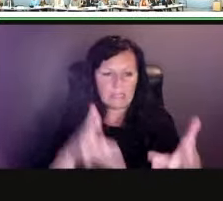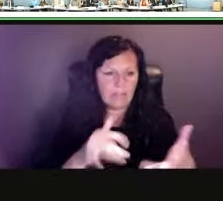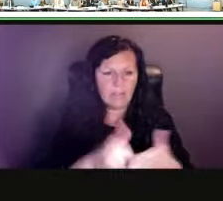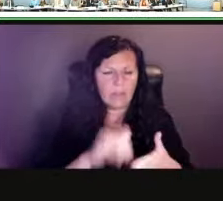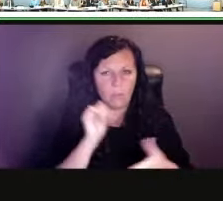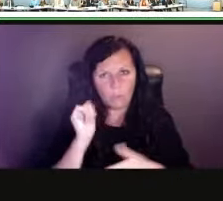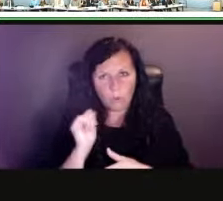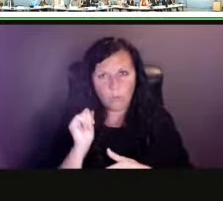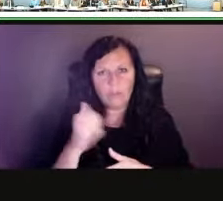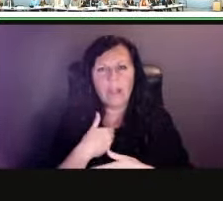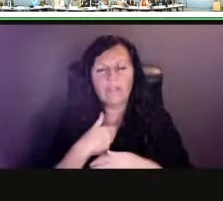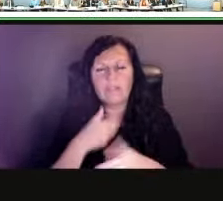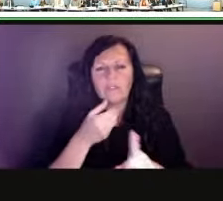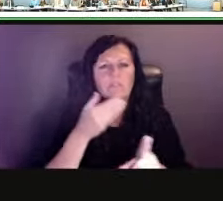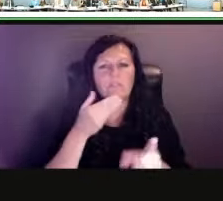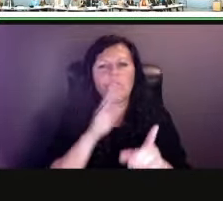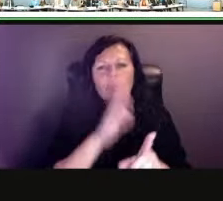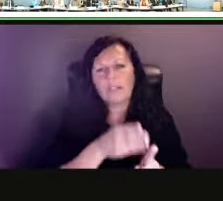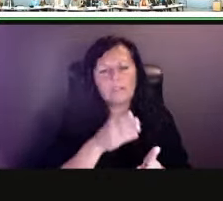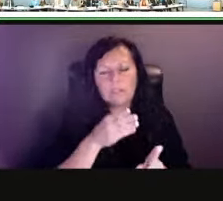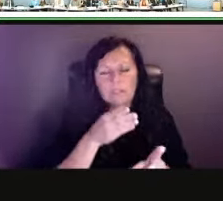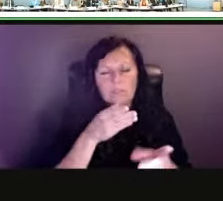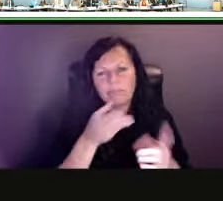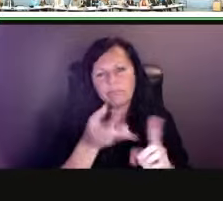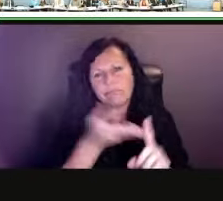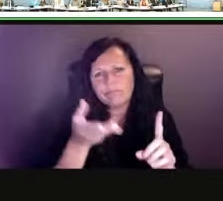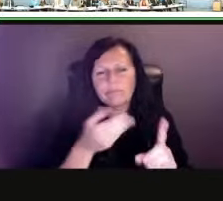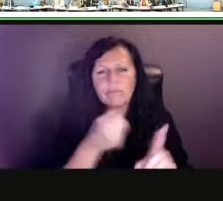community. That's just where we find ourselves now.